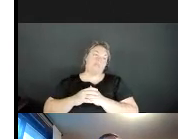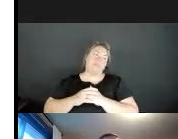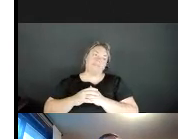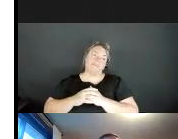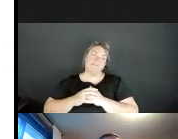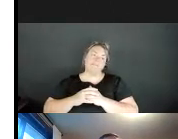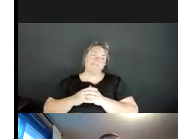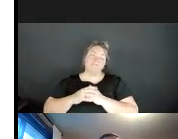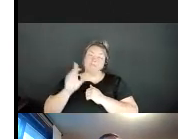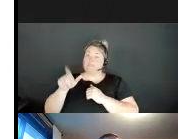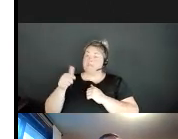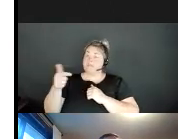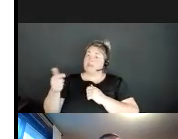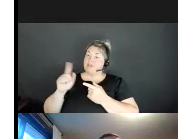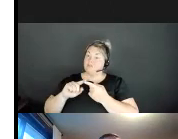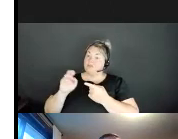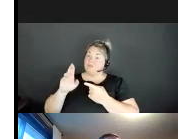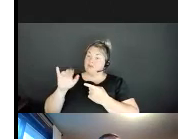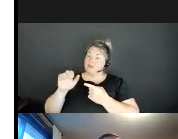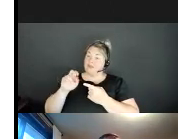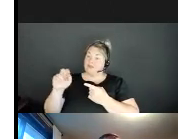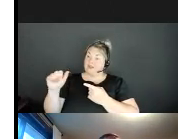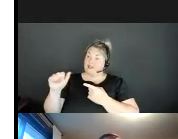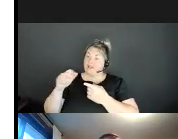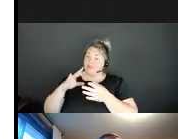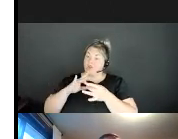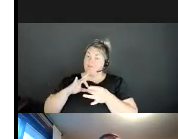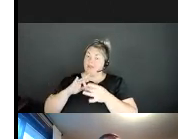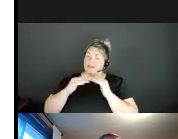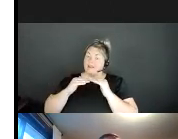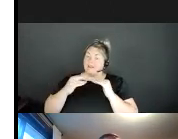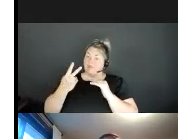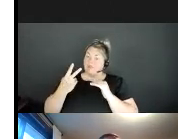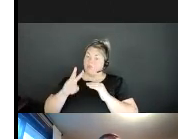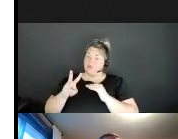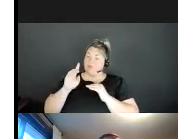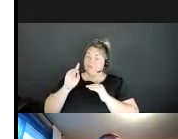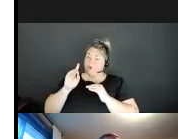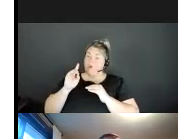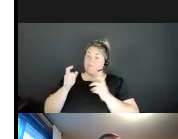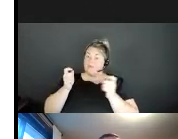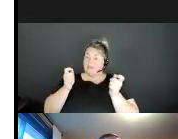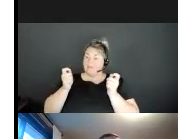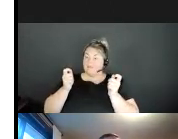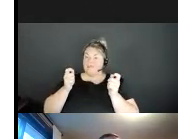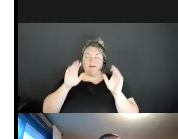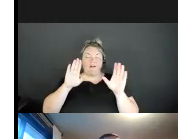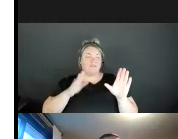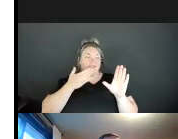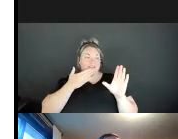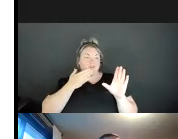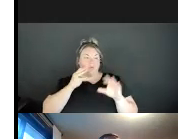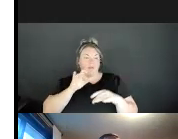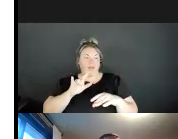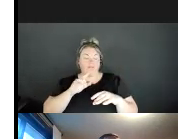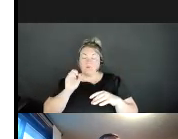All right, I will hand it back over to Mariana to talk to y'all about level 2 withdrawal management. Awesome. Thank you, Mel. Okay,